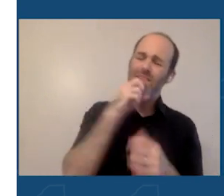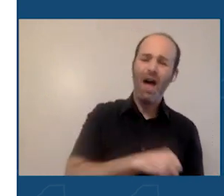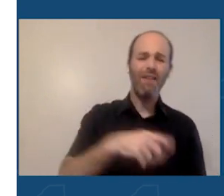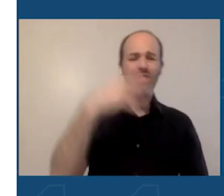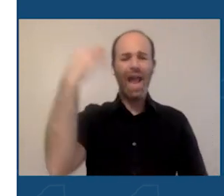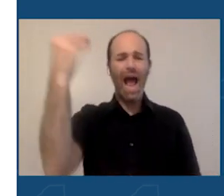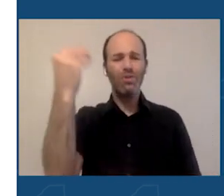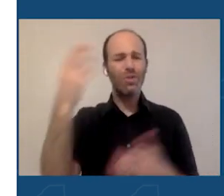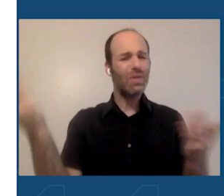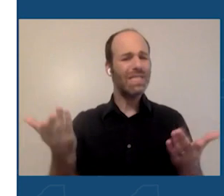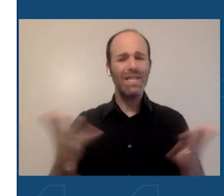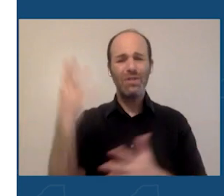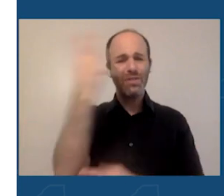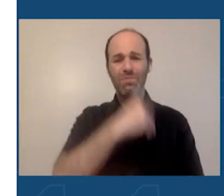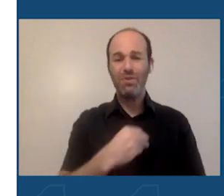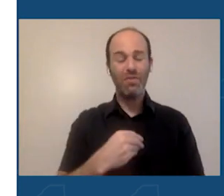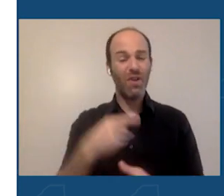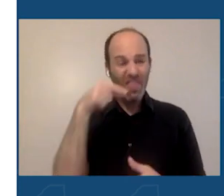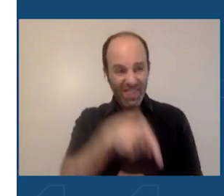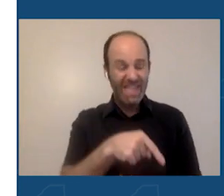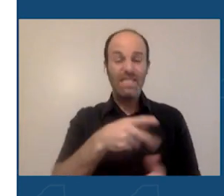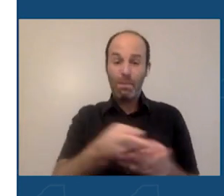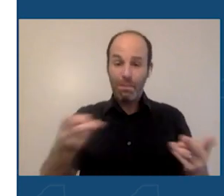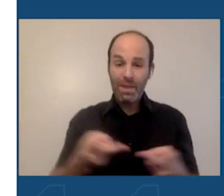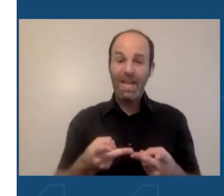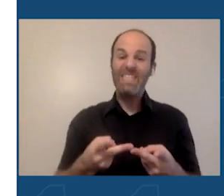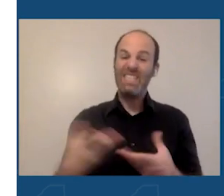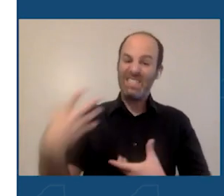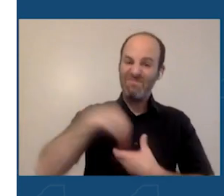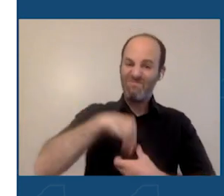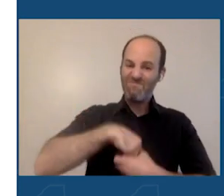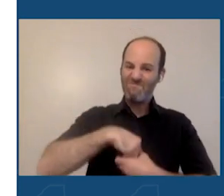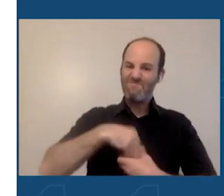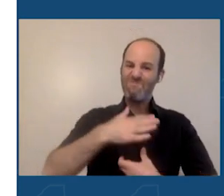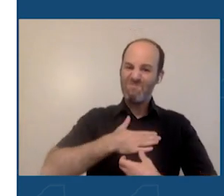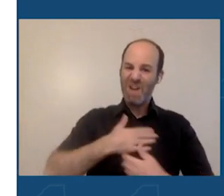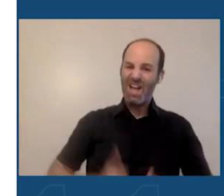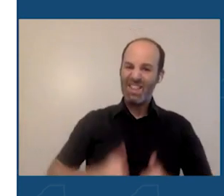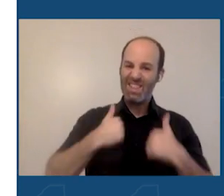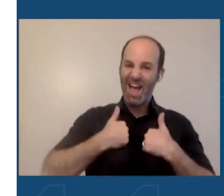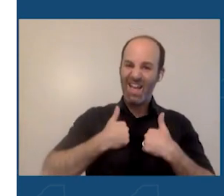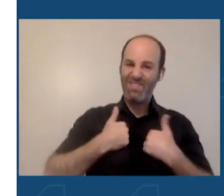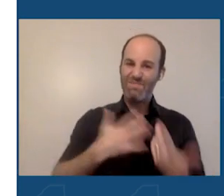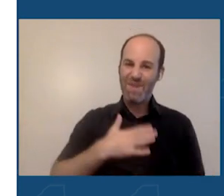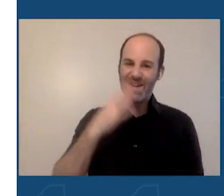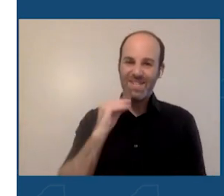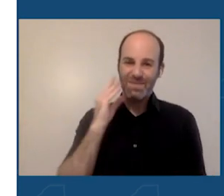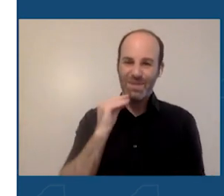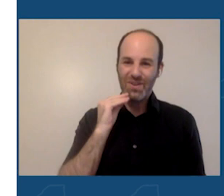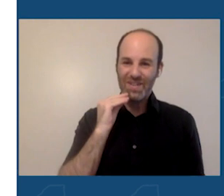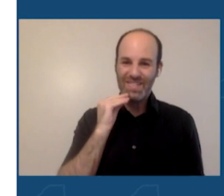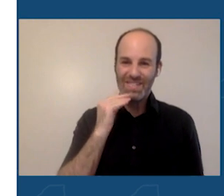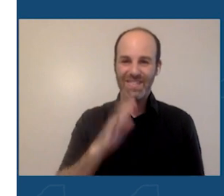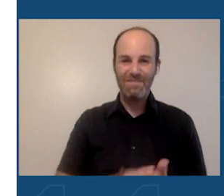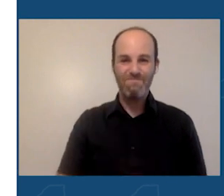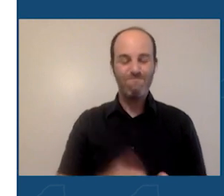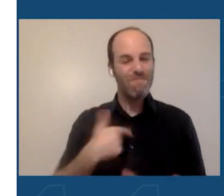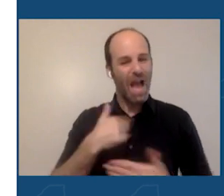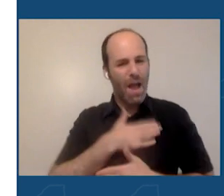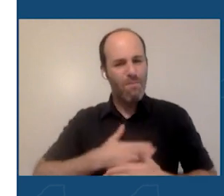Part of my story. This place is part of my story, and I so appreciate that. And I also appreciate the fact that I grew